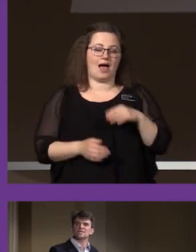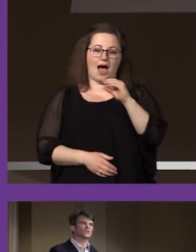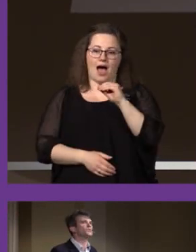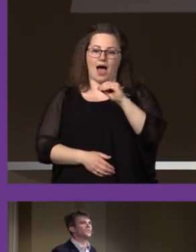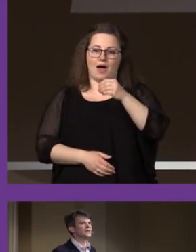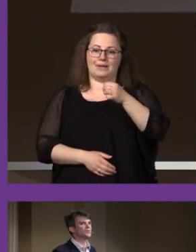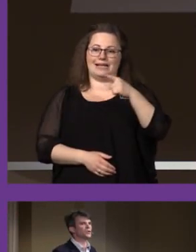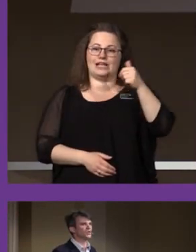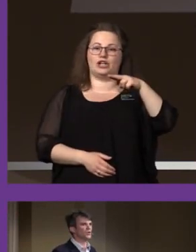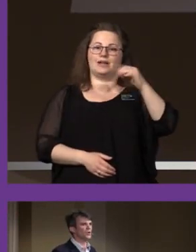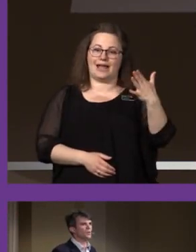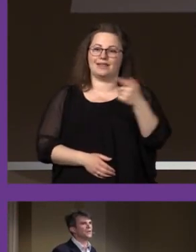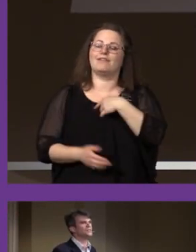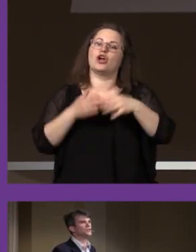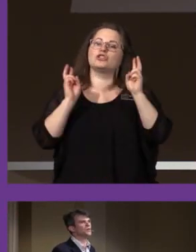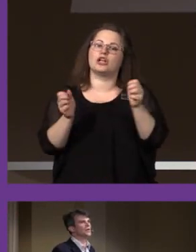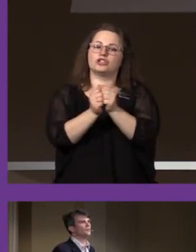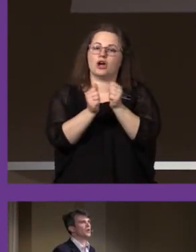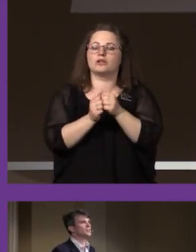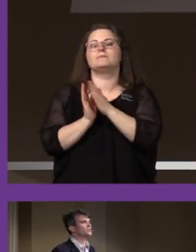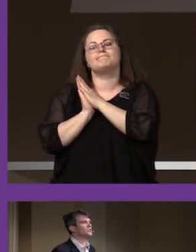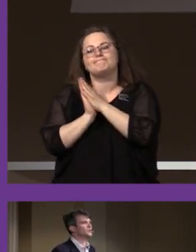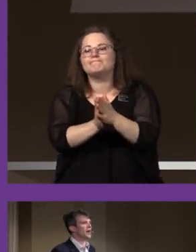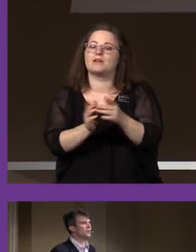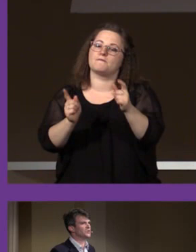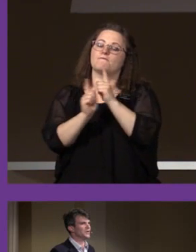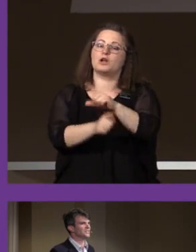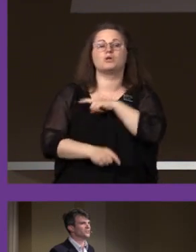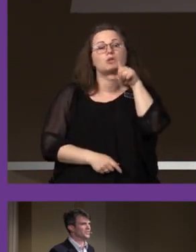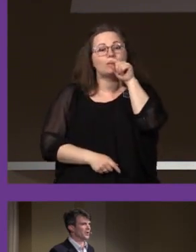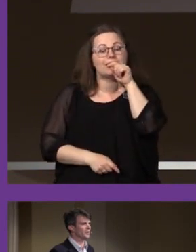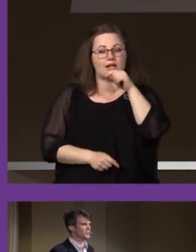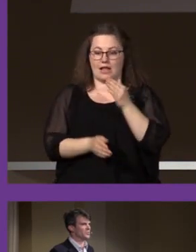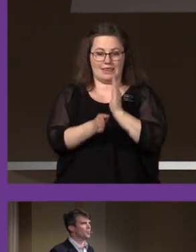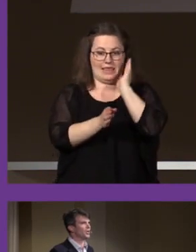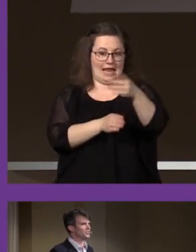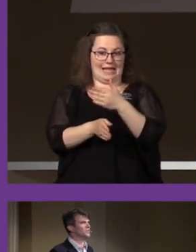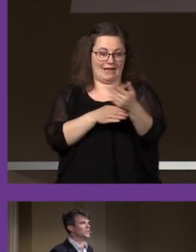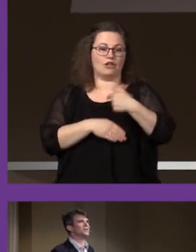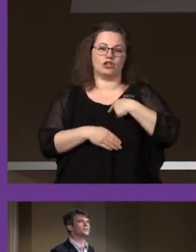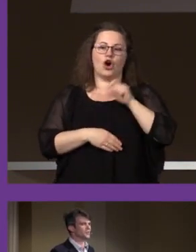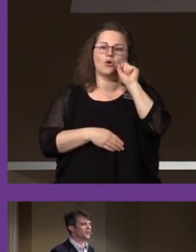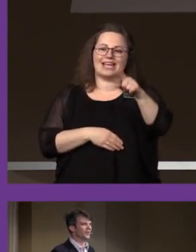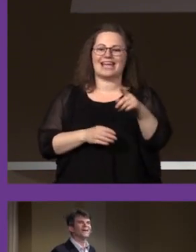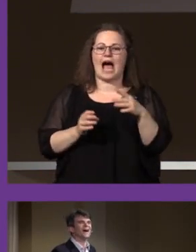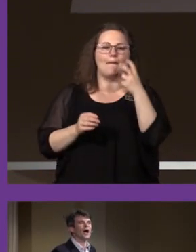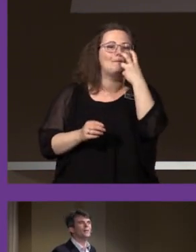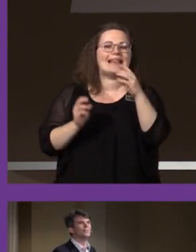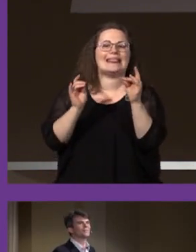are. These are the sort of things that we do. Please do follow us on Twitter. I will tweet straight away afterwards that blind date link, don't